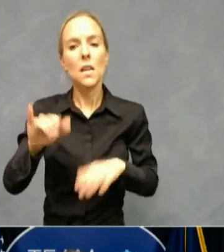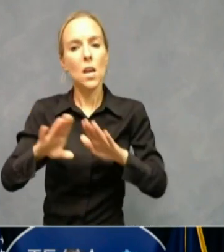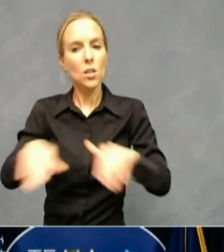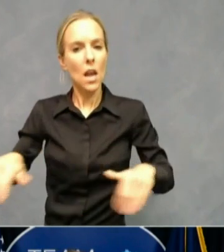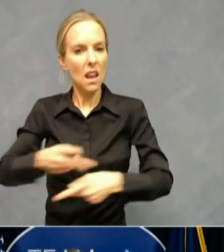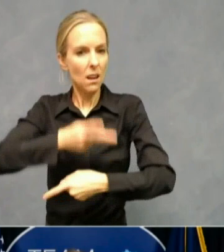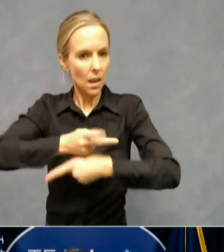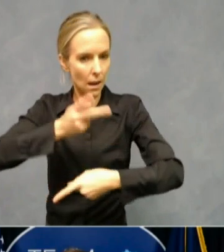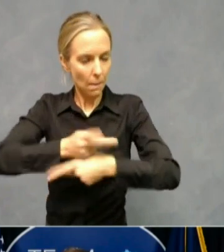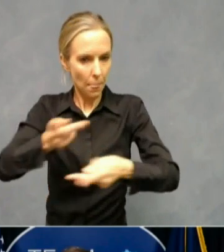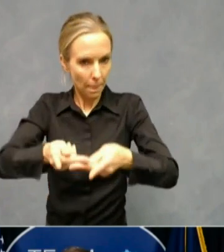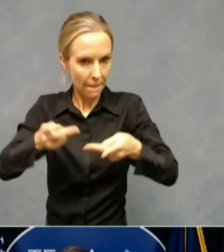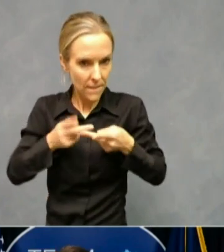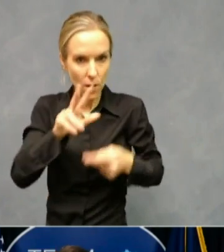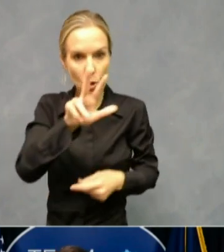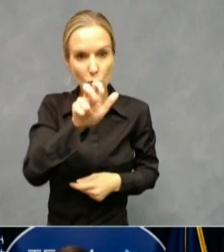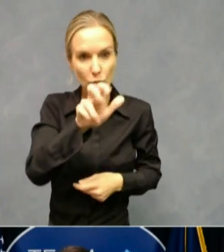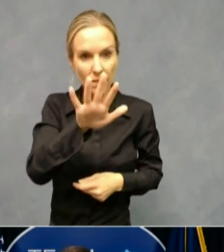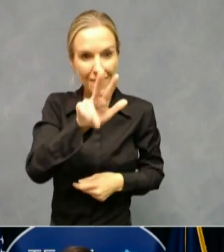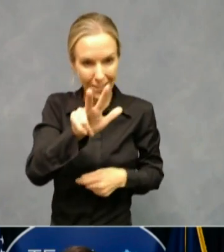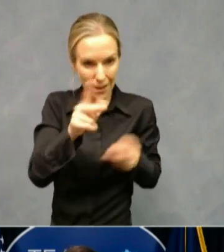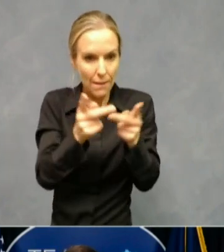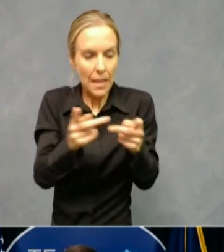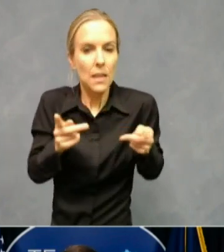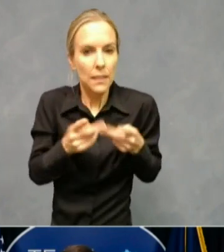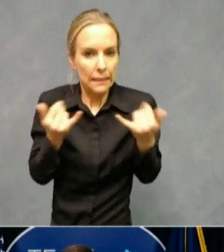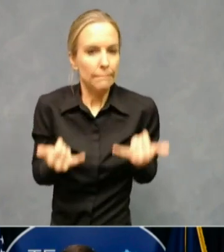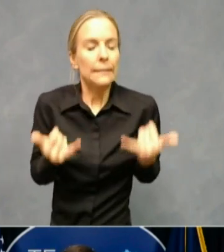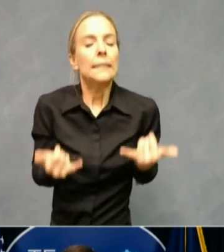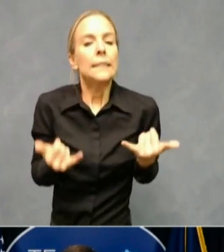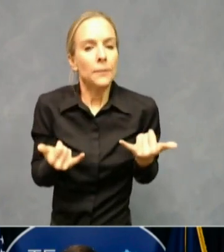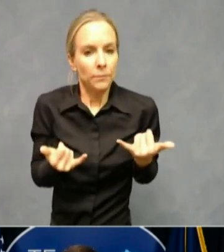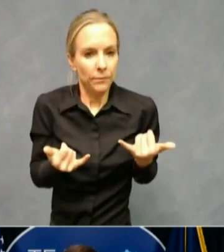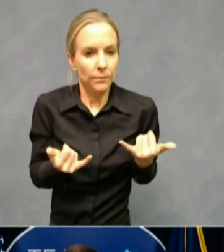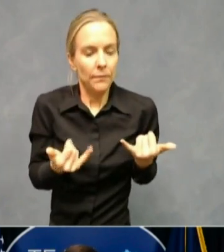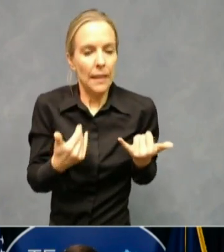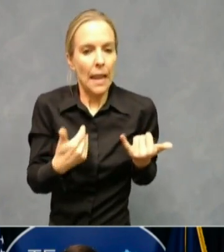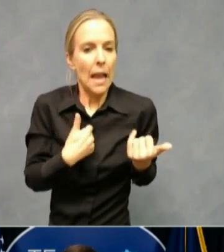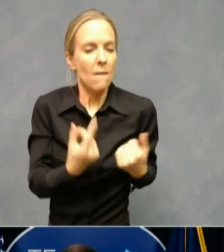353 facilities now have at least one case. There's 9